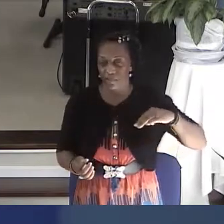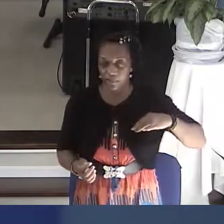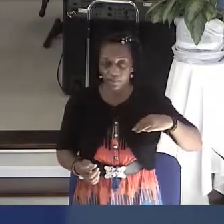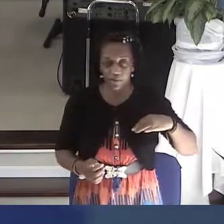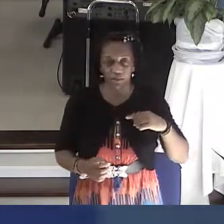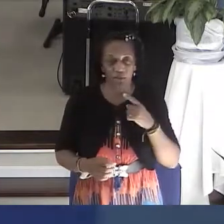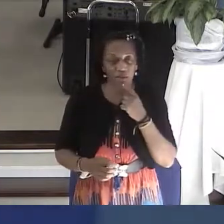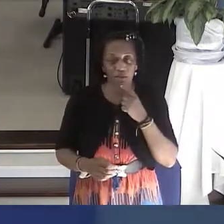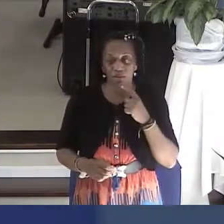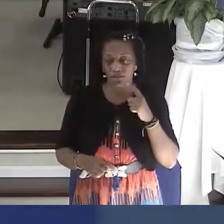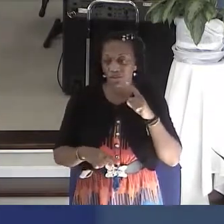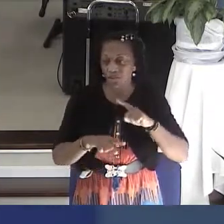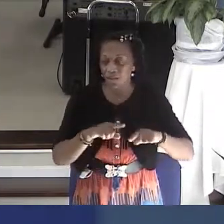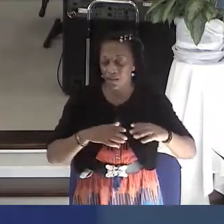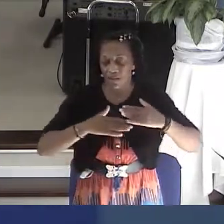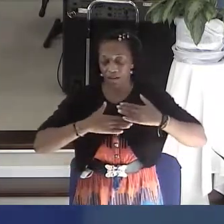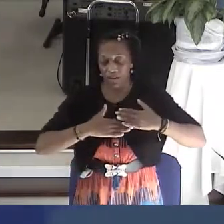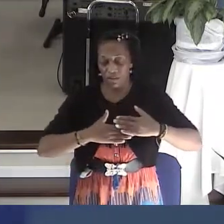coronavirus.